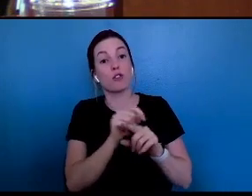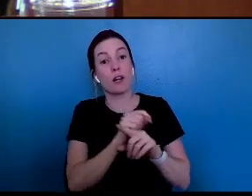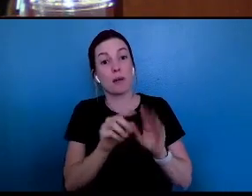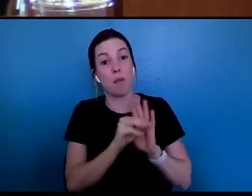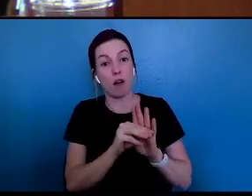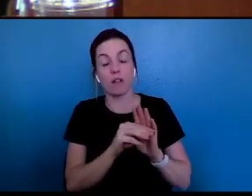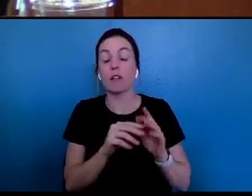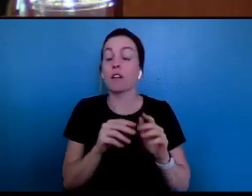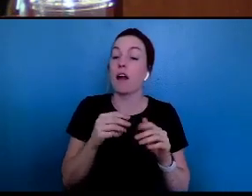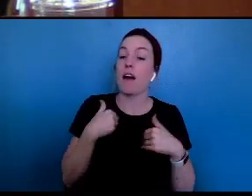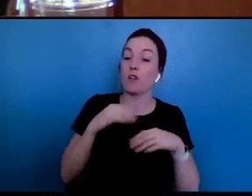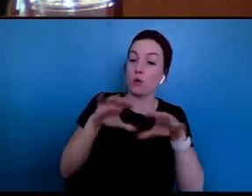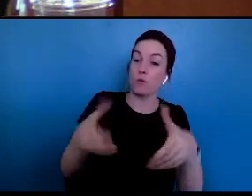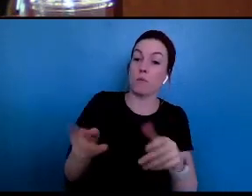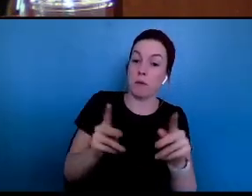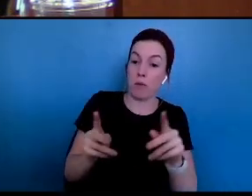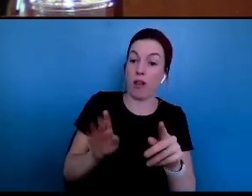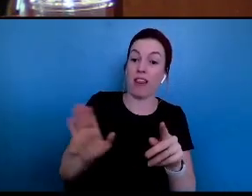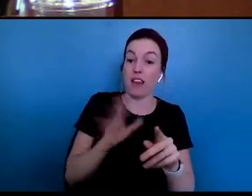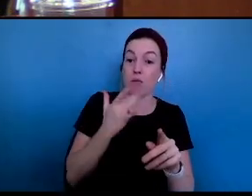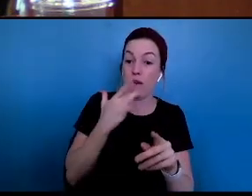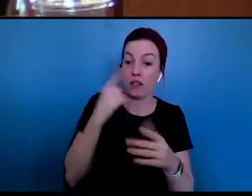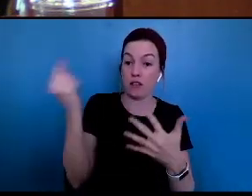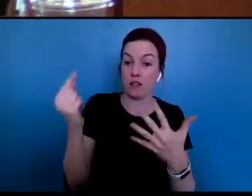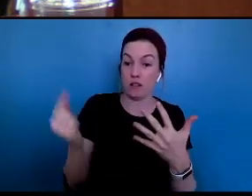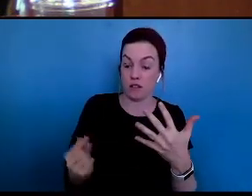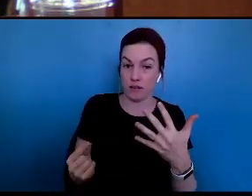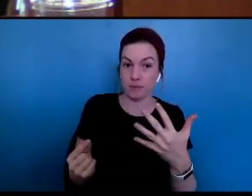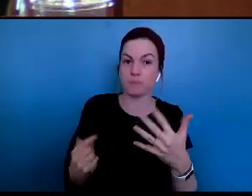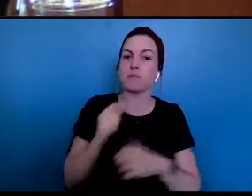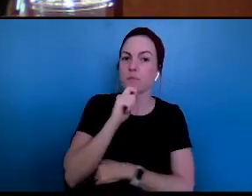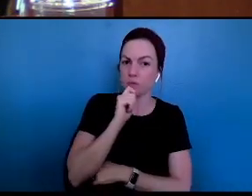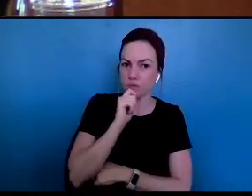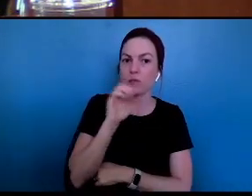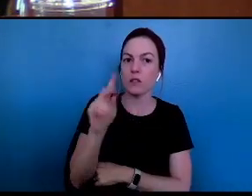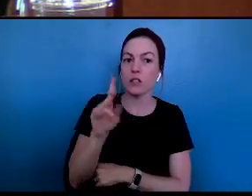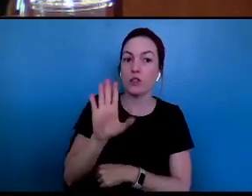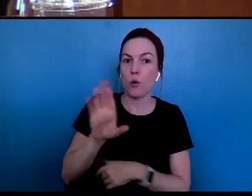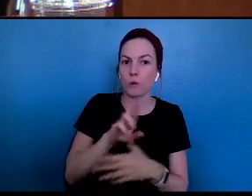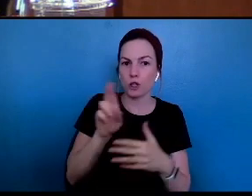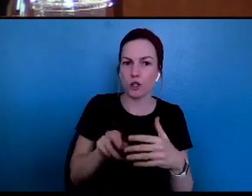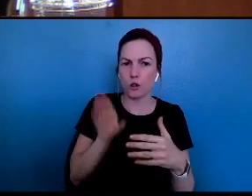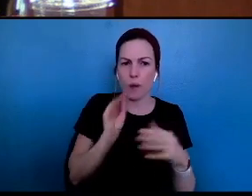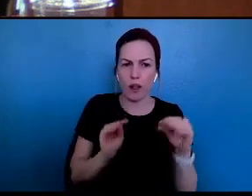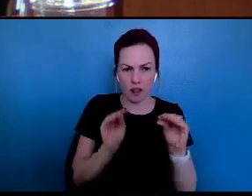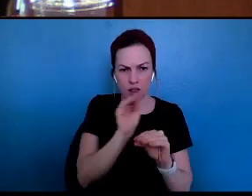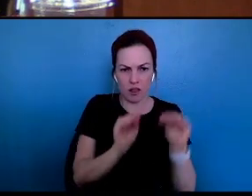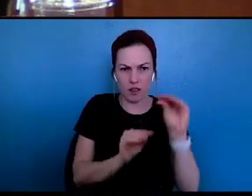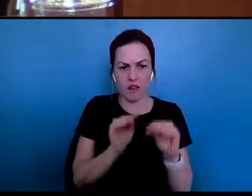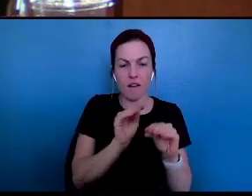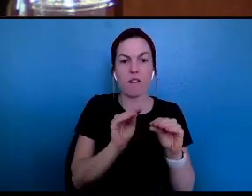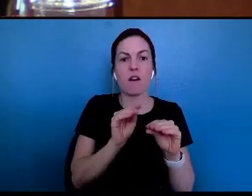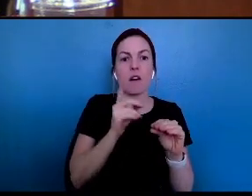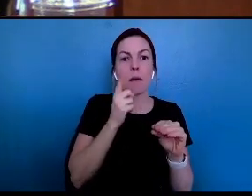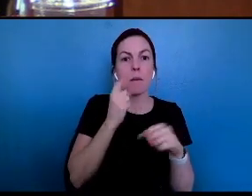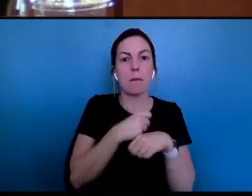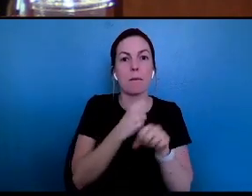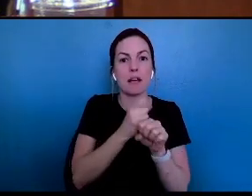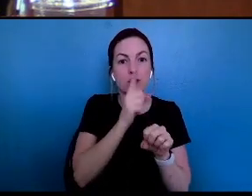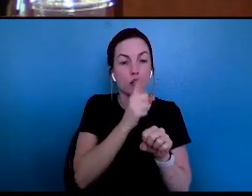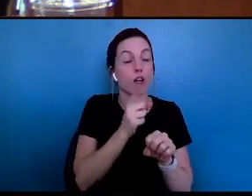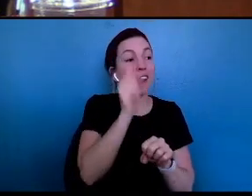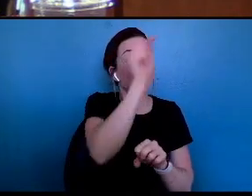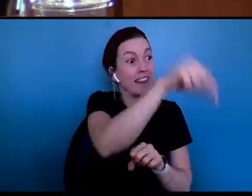people and they have these preferences. I'll put your result in such a way that it will gain approval from this very diverse